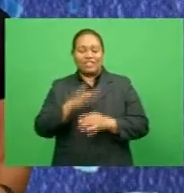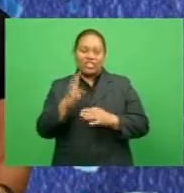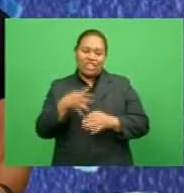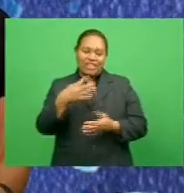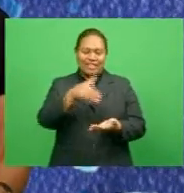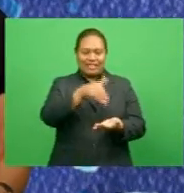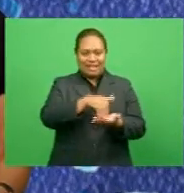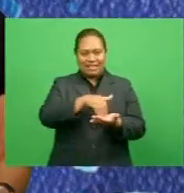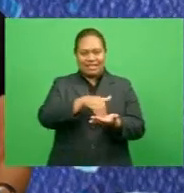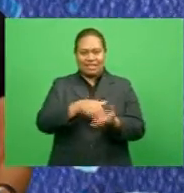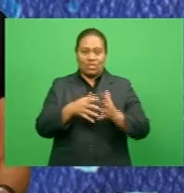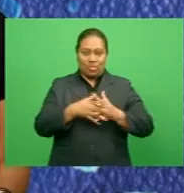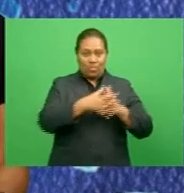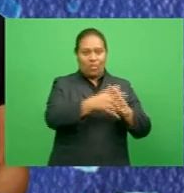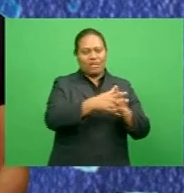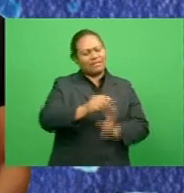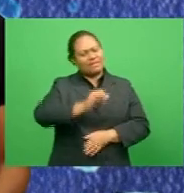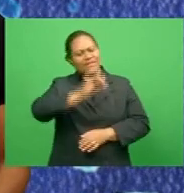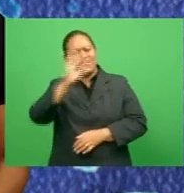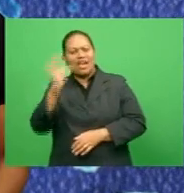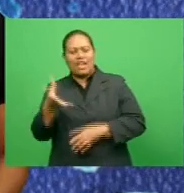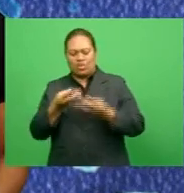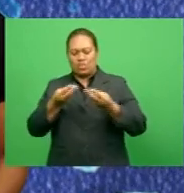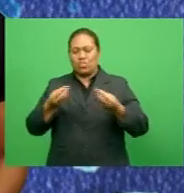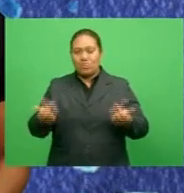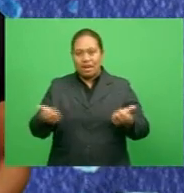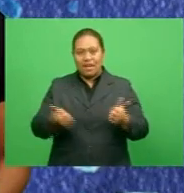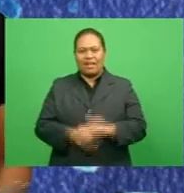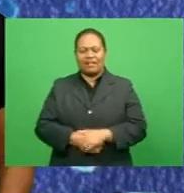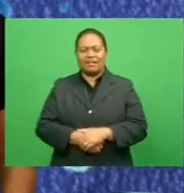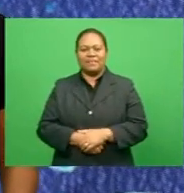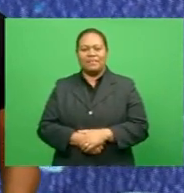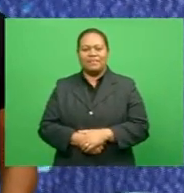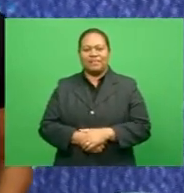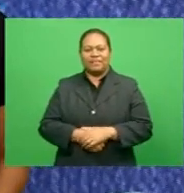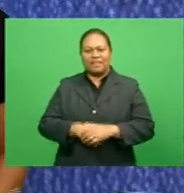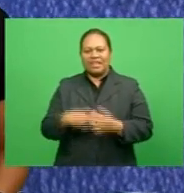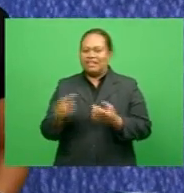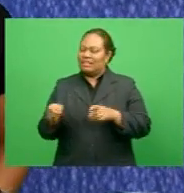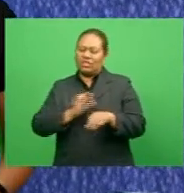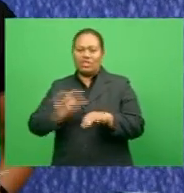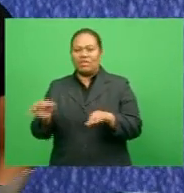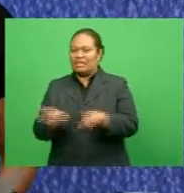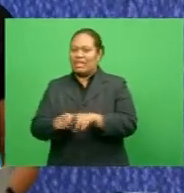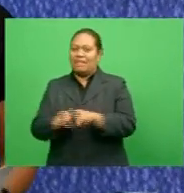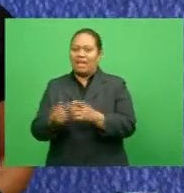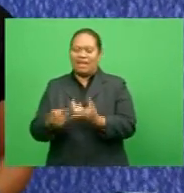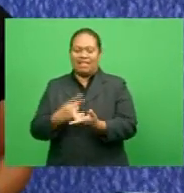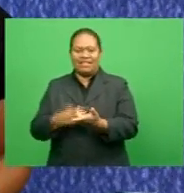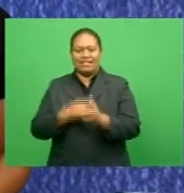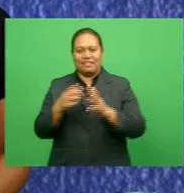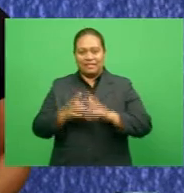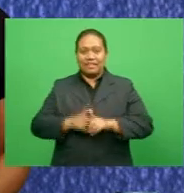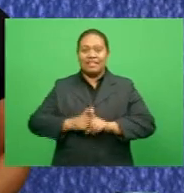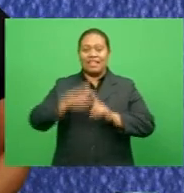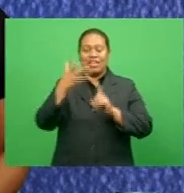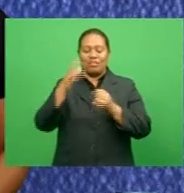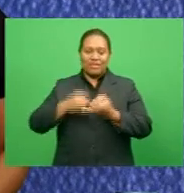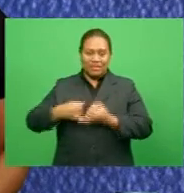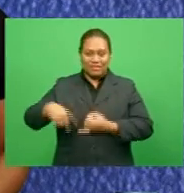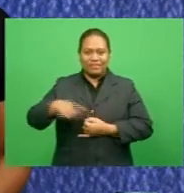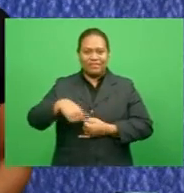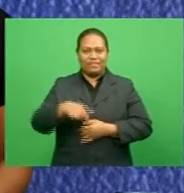in the west, it's fine, it's dry, and it's more humid than anywhere else. Eastwards from Peck Harbour to